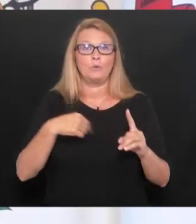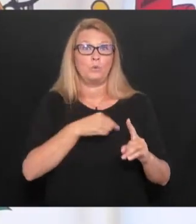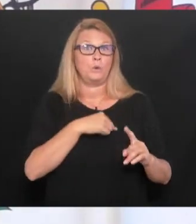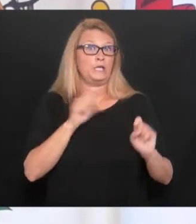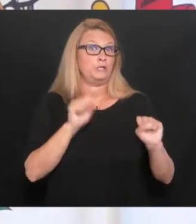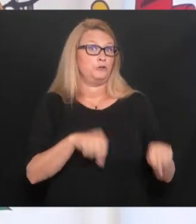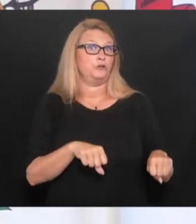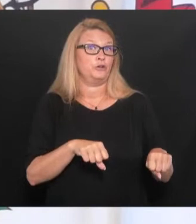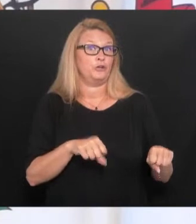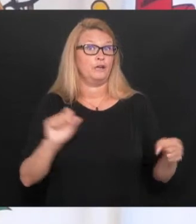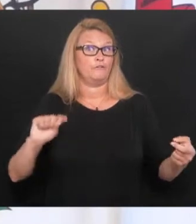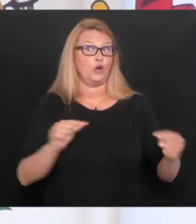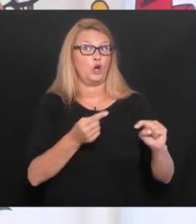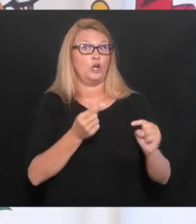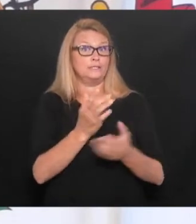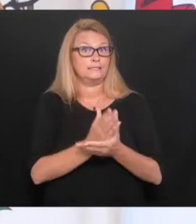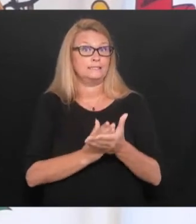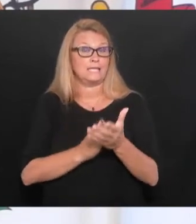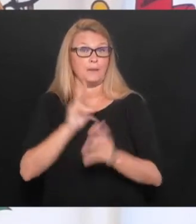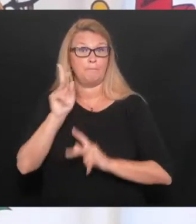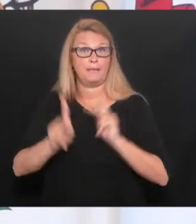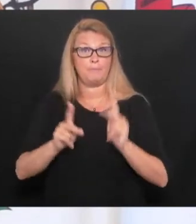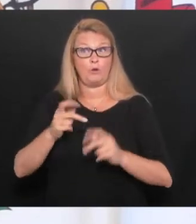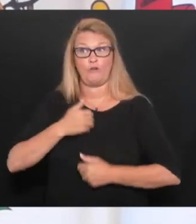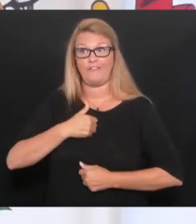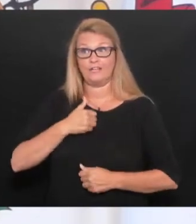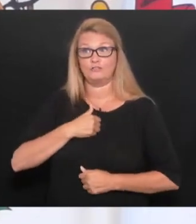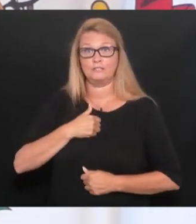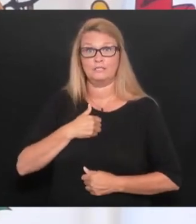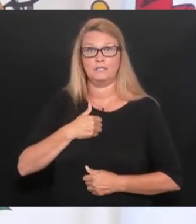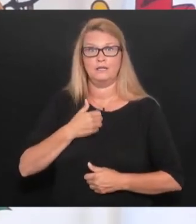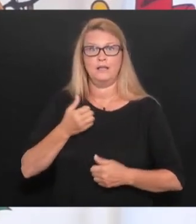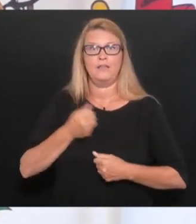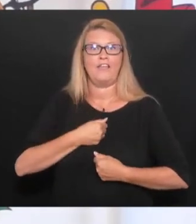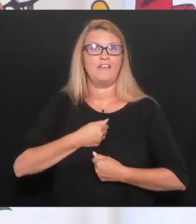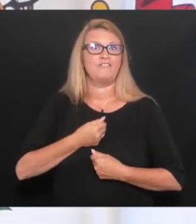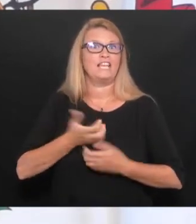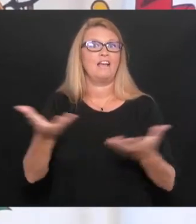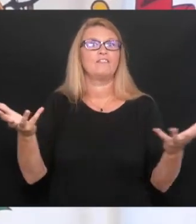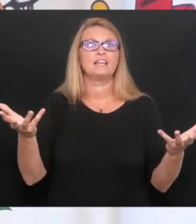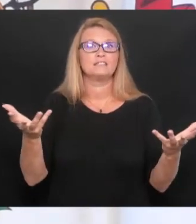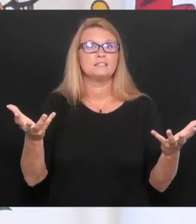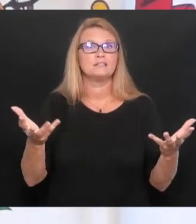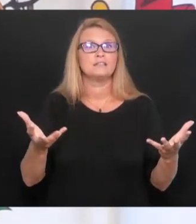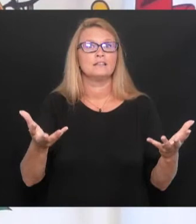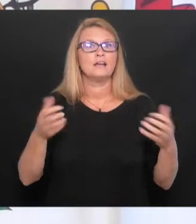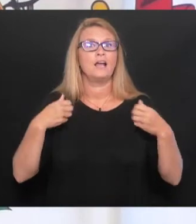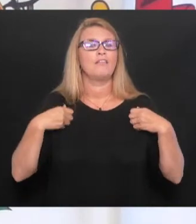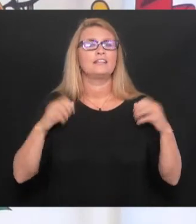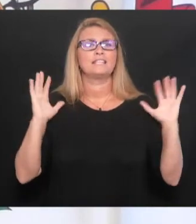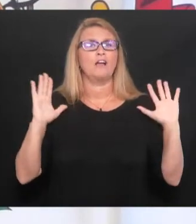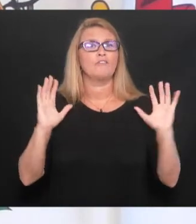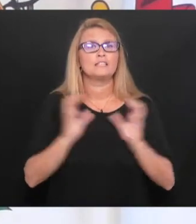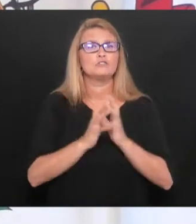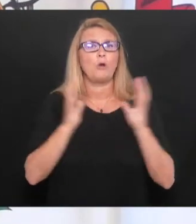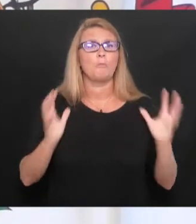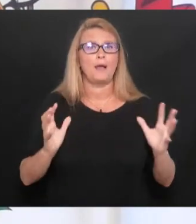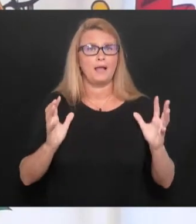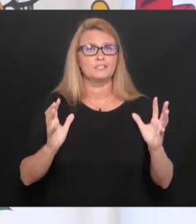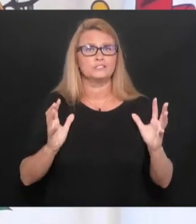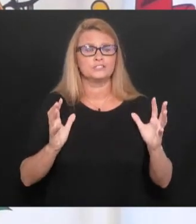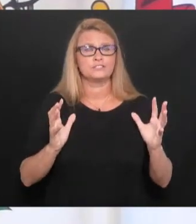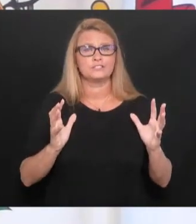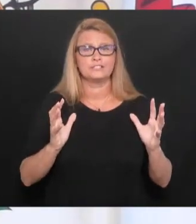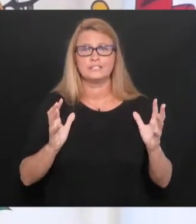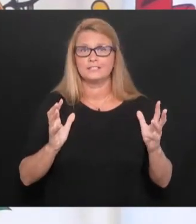have hurt some of our veterans that have given so much off the chart to all of us in the state of West